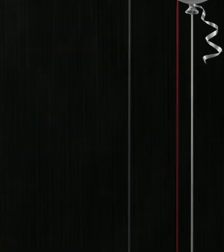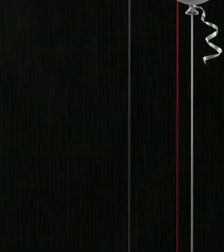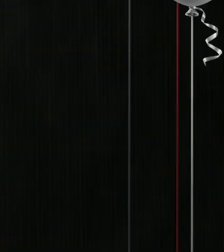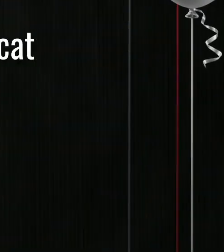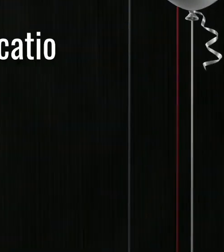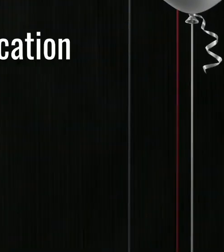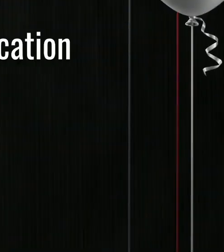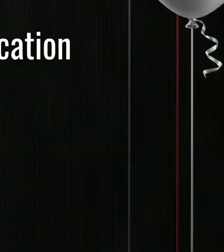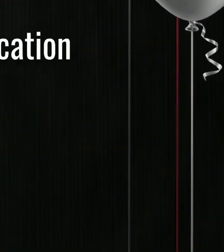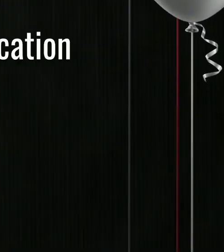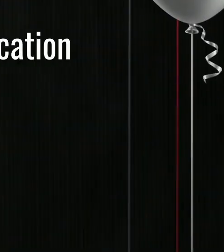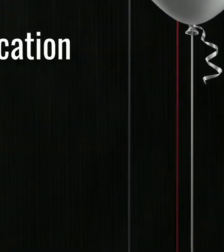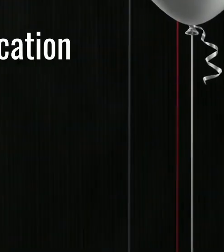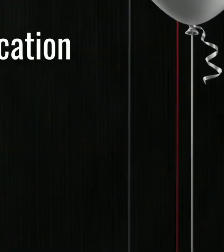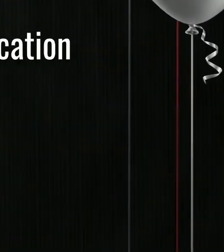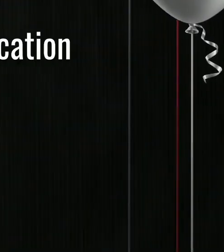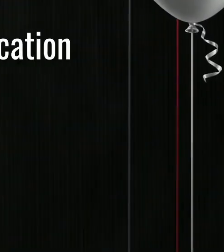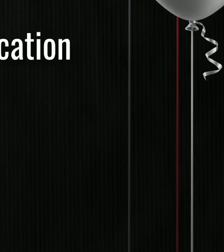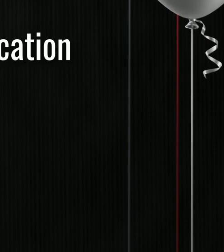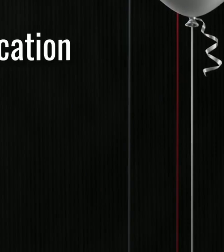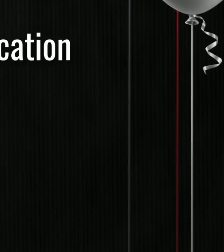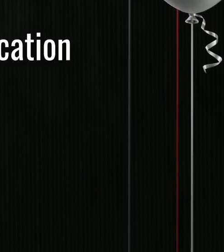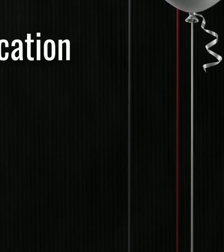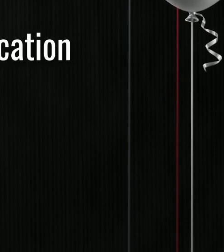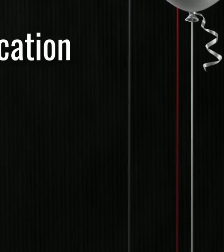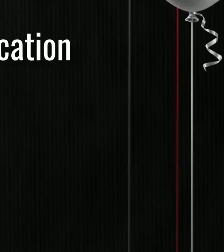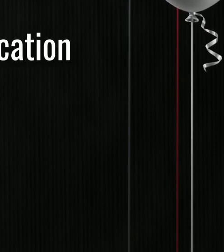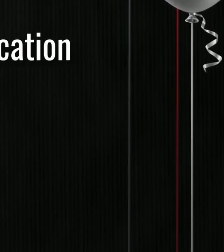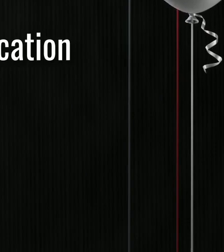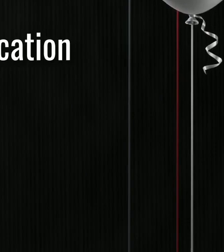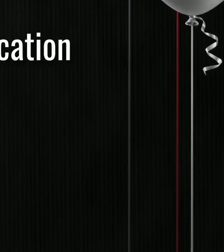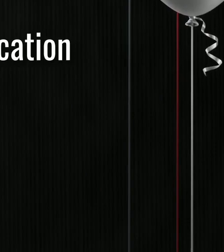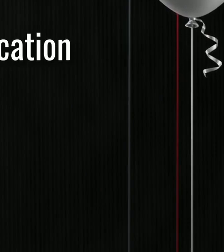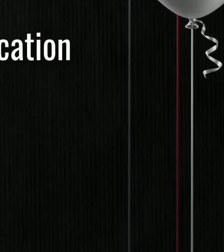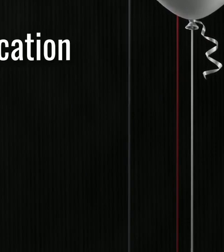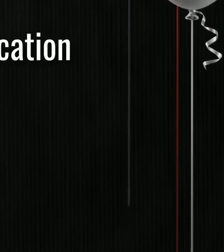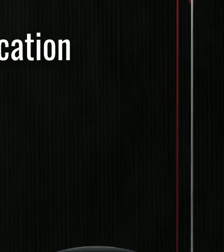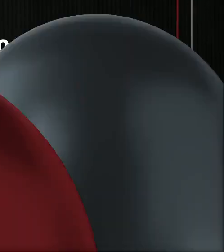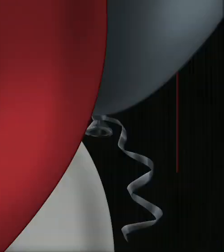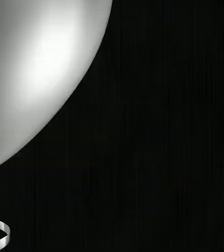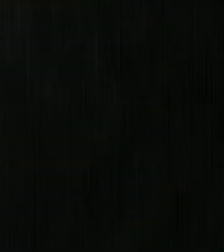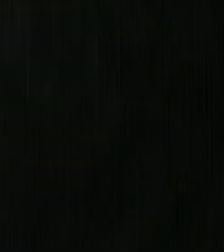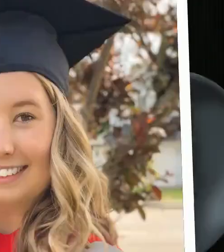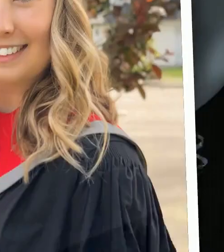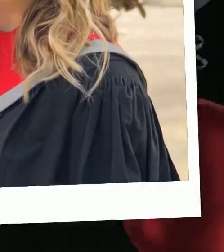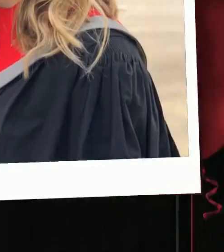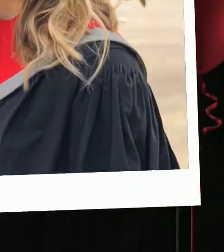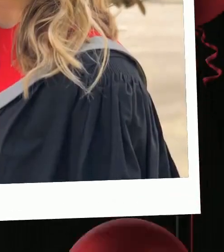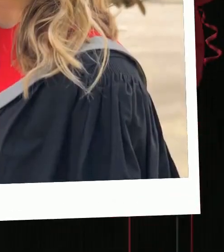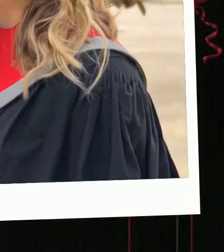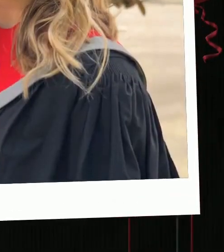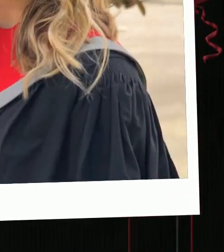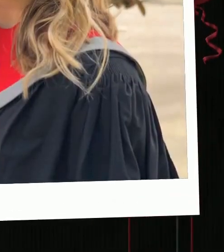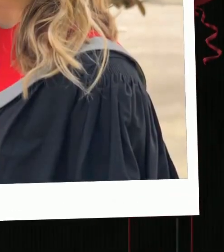Kashala Russell, Bachelors of Arts in Strategic Communication.